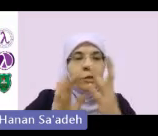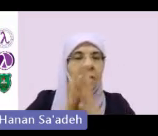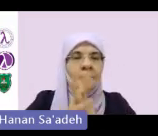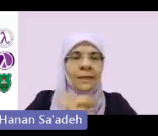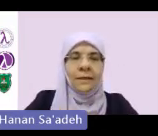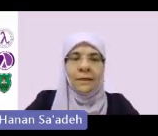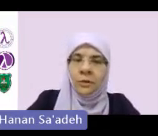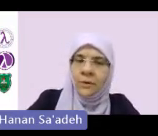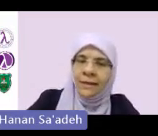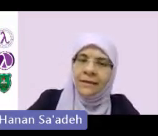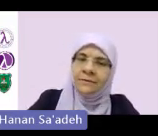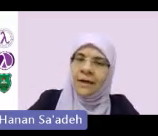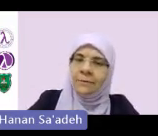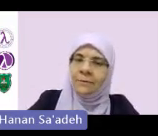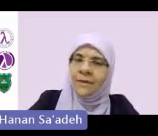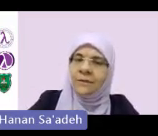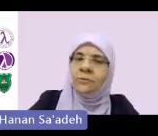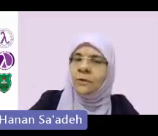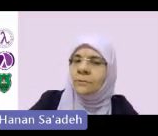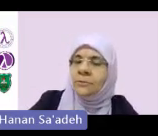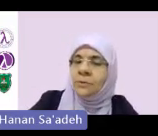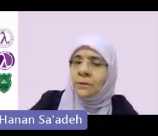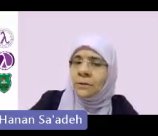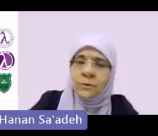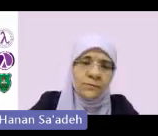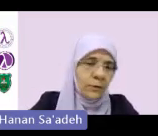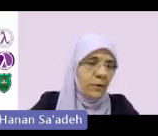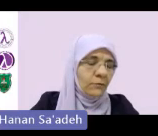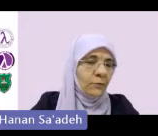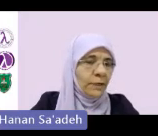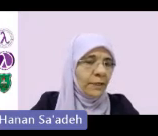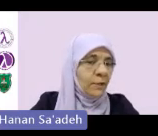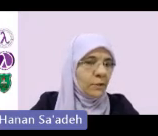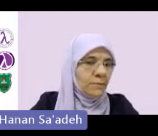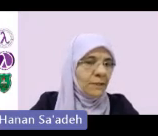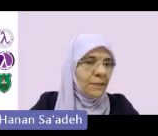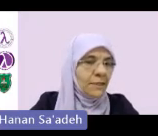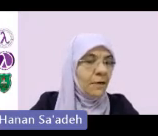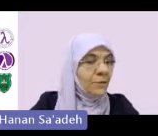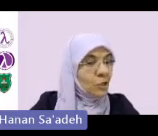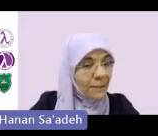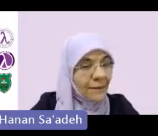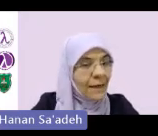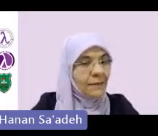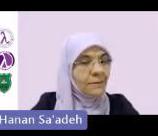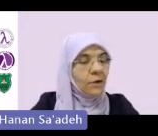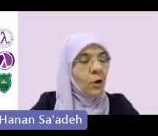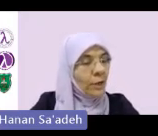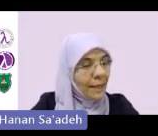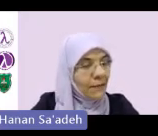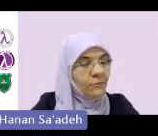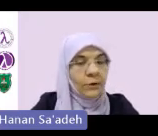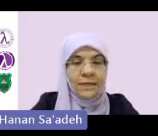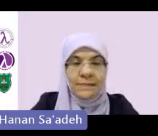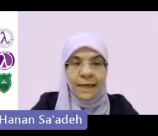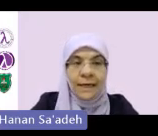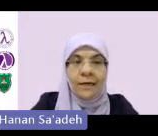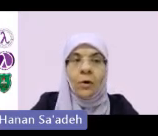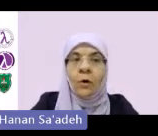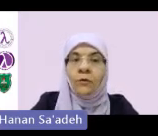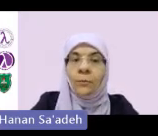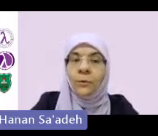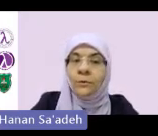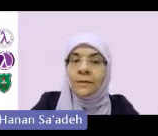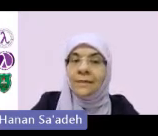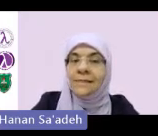radium, no one knew at that time that it would be useful in hospitals, but she did that only for the